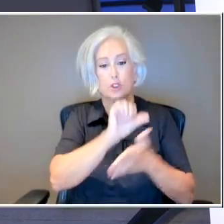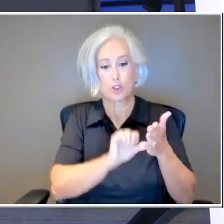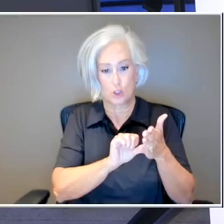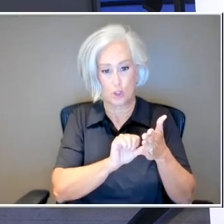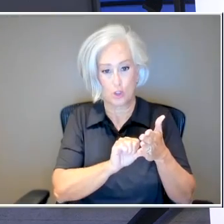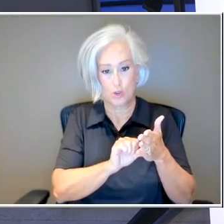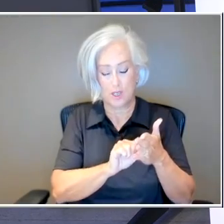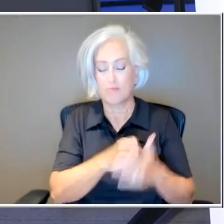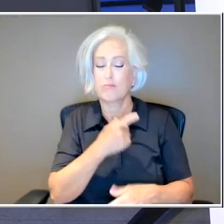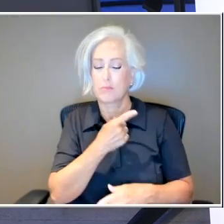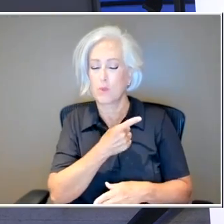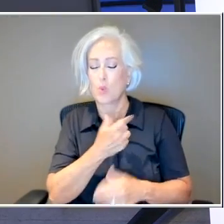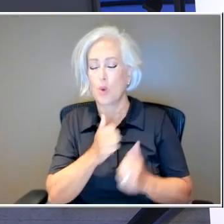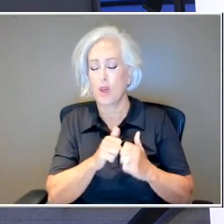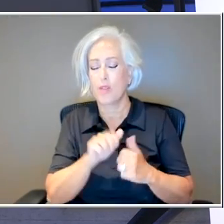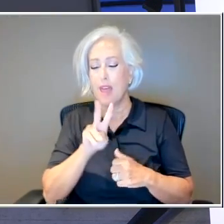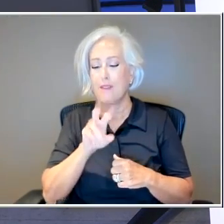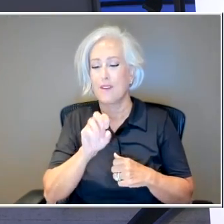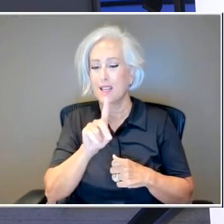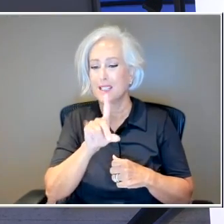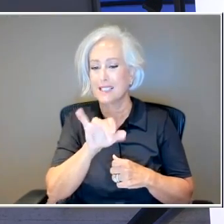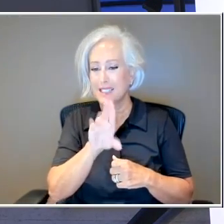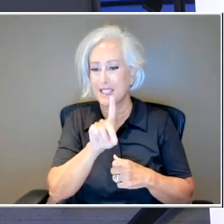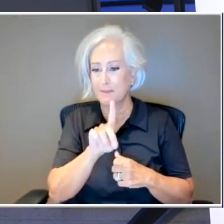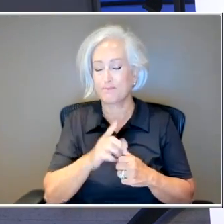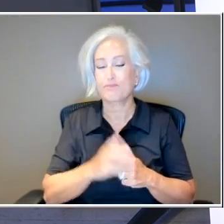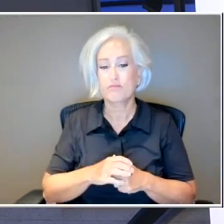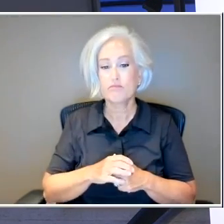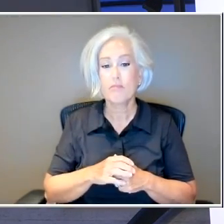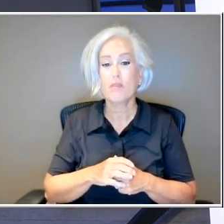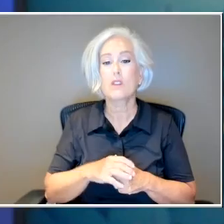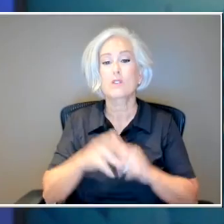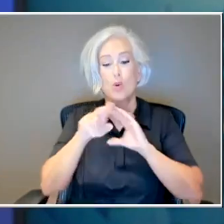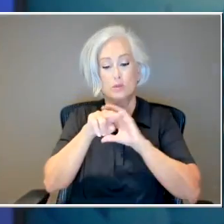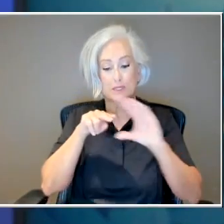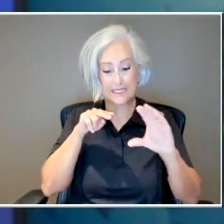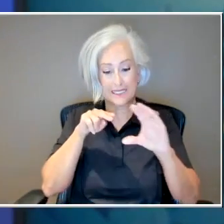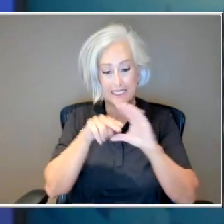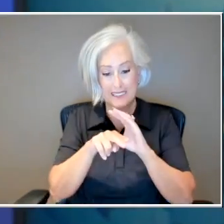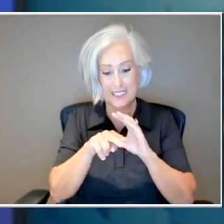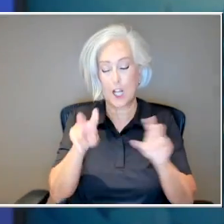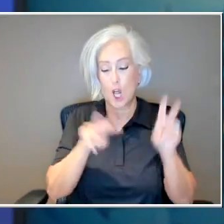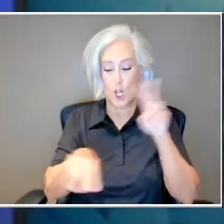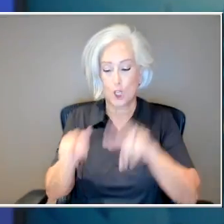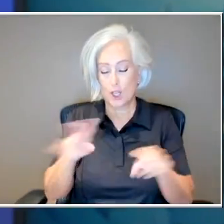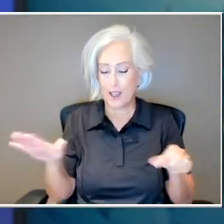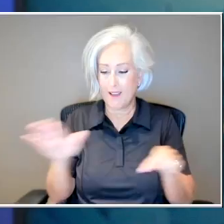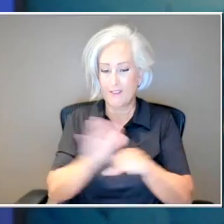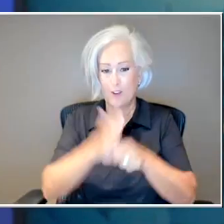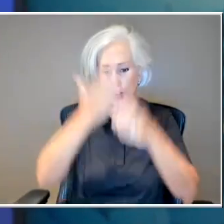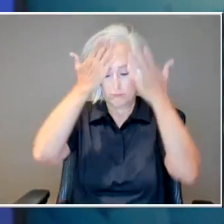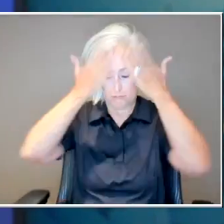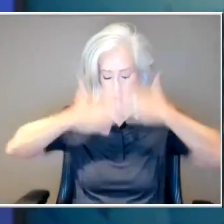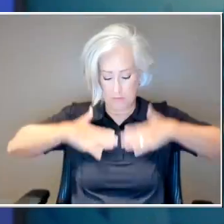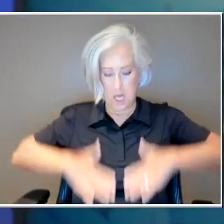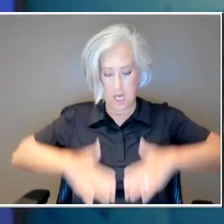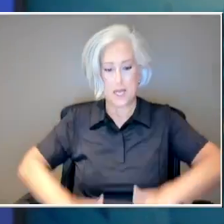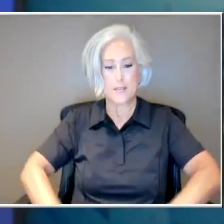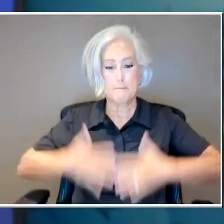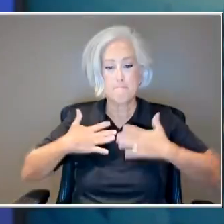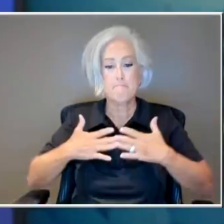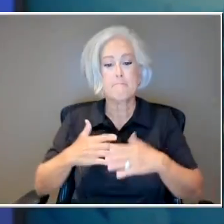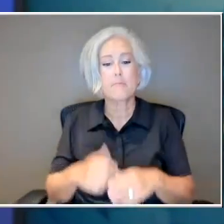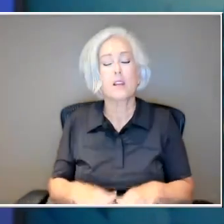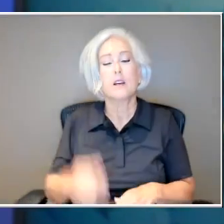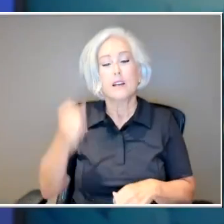Yeah. So CT, sonogram. A CT scan looking at the whole body. If it feels like something is limited to the